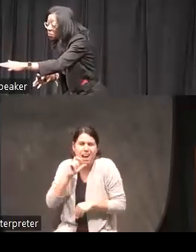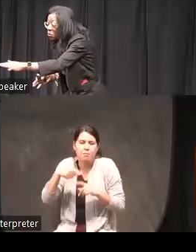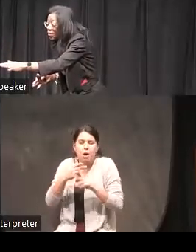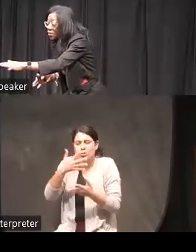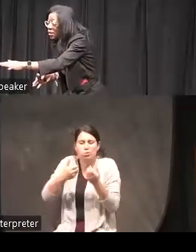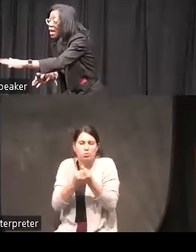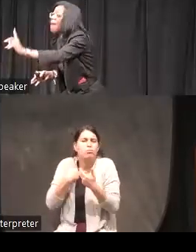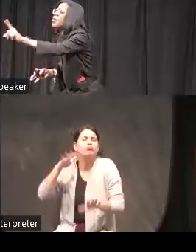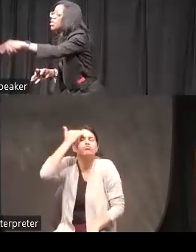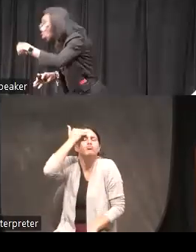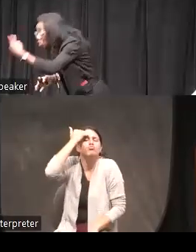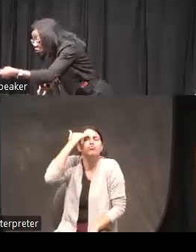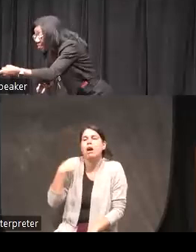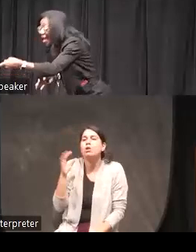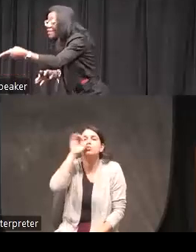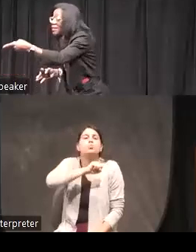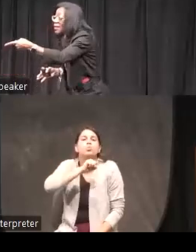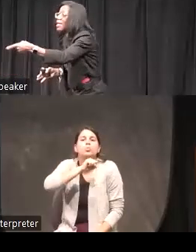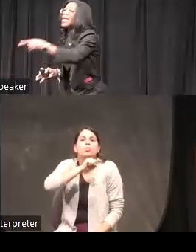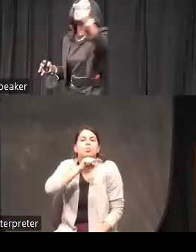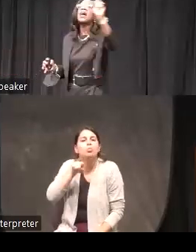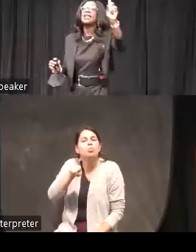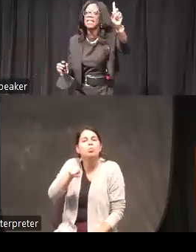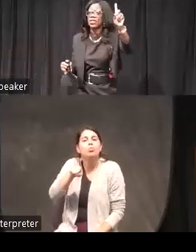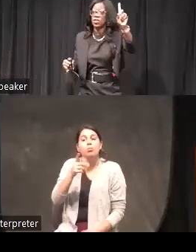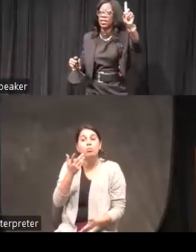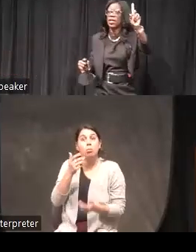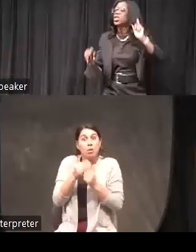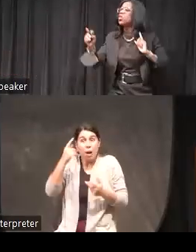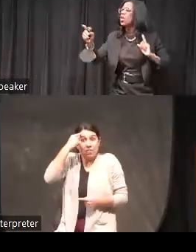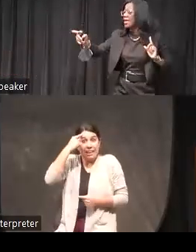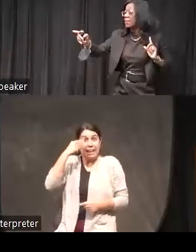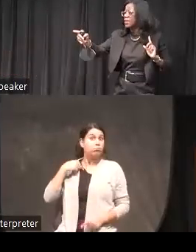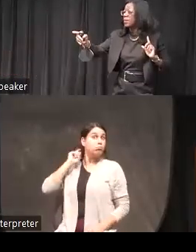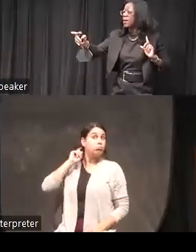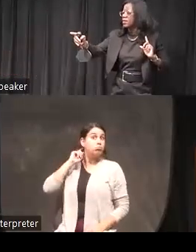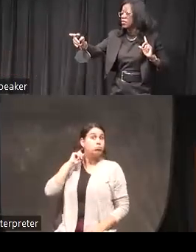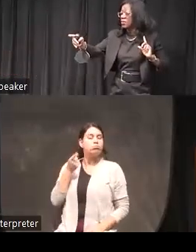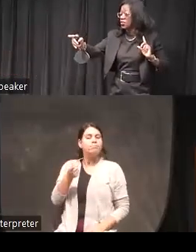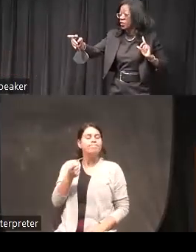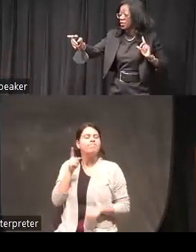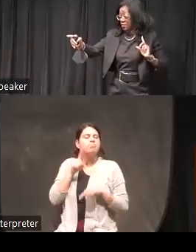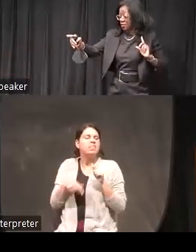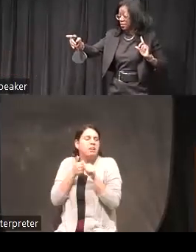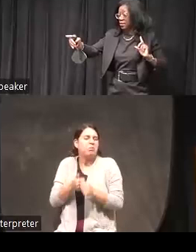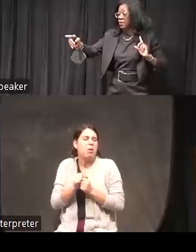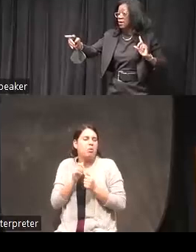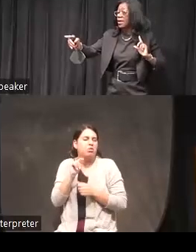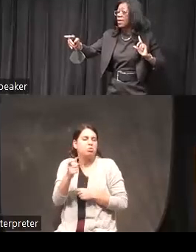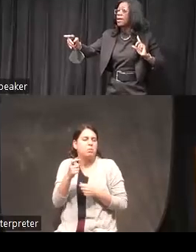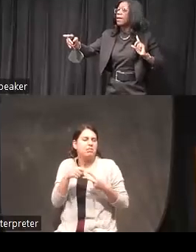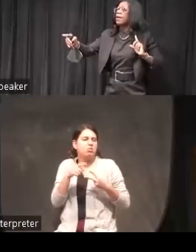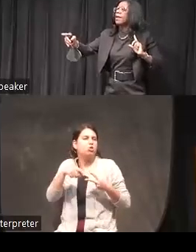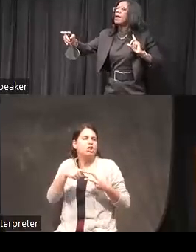social supports. I'm going to assume that even unintentionally, you are unable to comply with the treatment of choice,